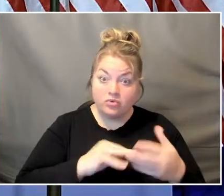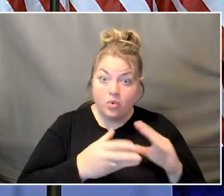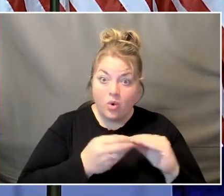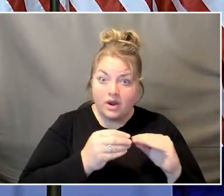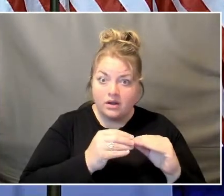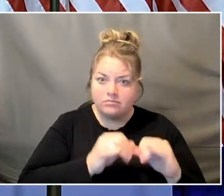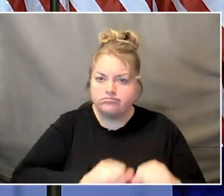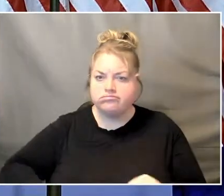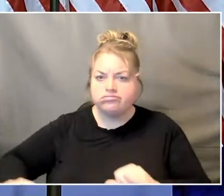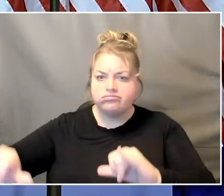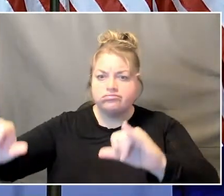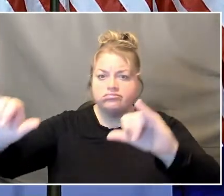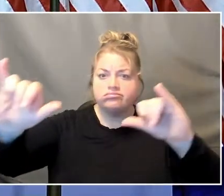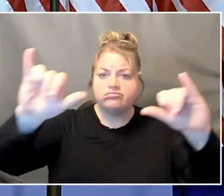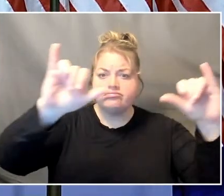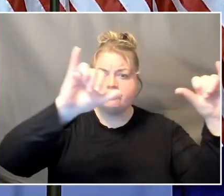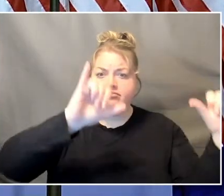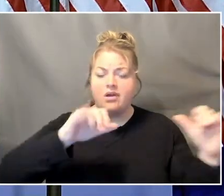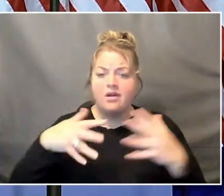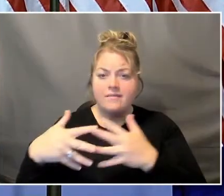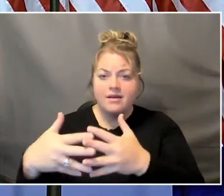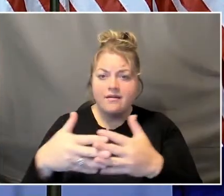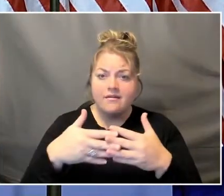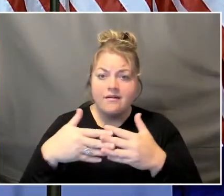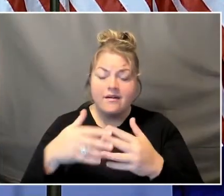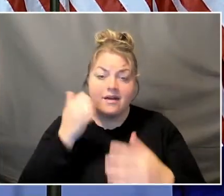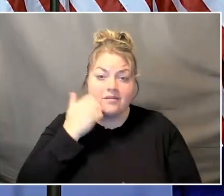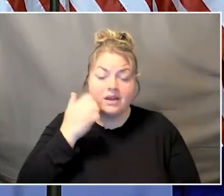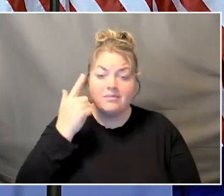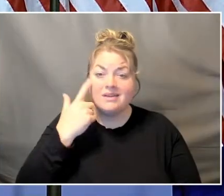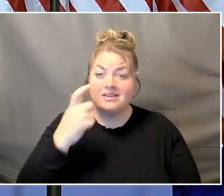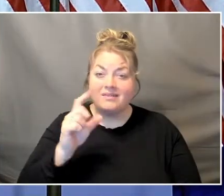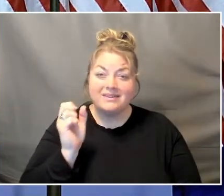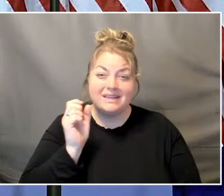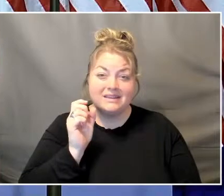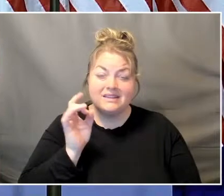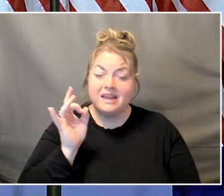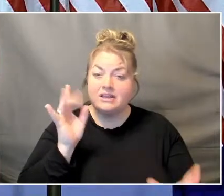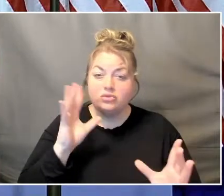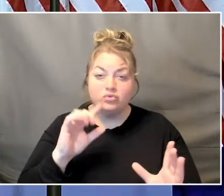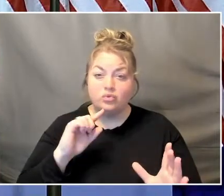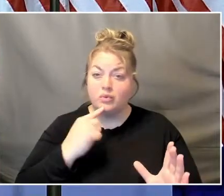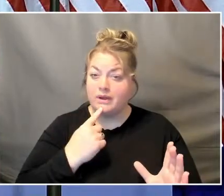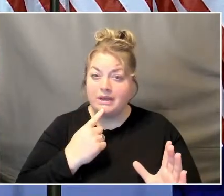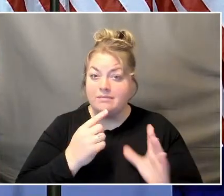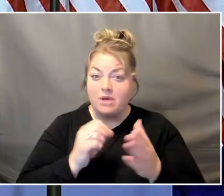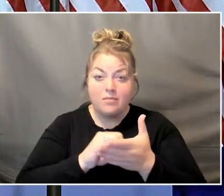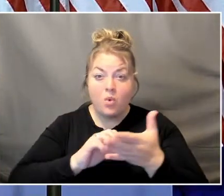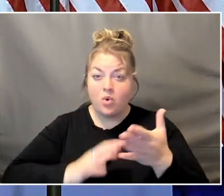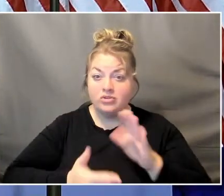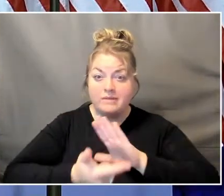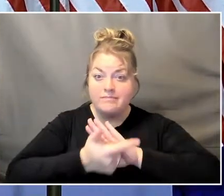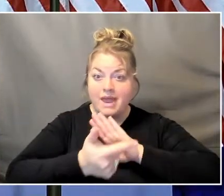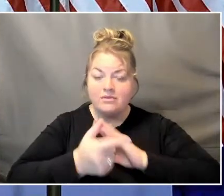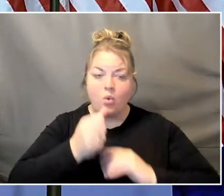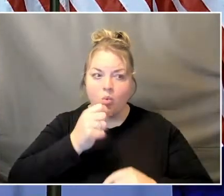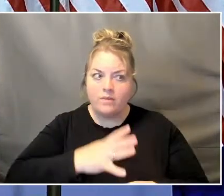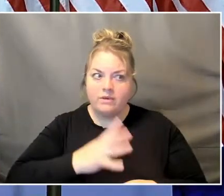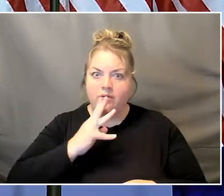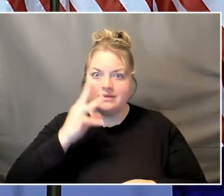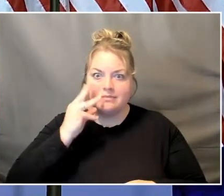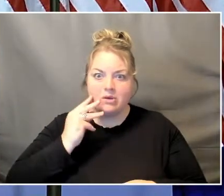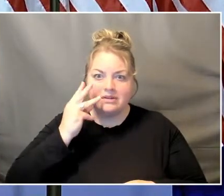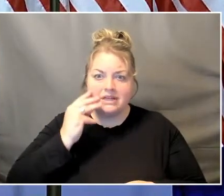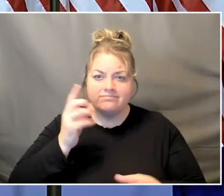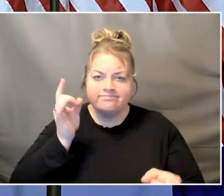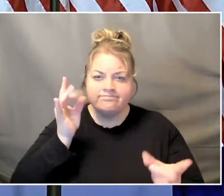states across America. Every day, because of these extreme abortion bans, women are going through the nightmare that I did. It breaks my